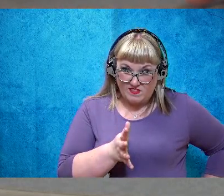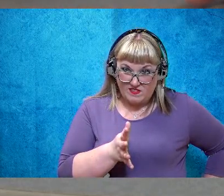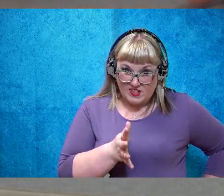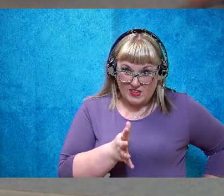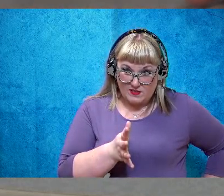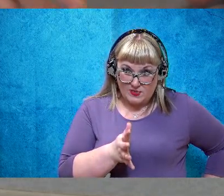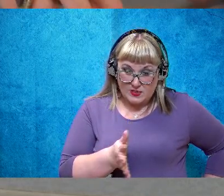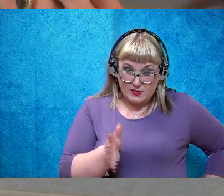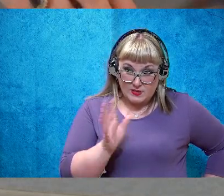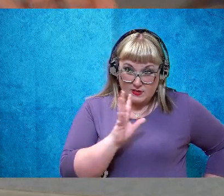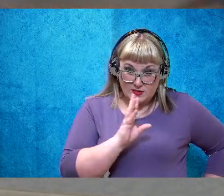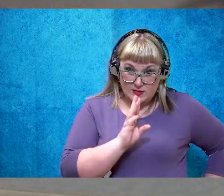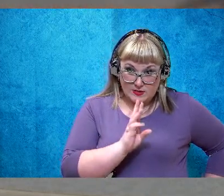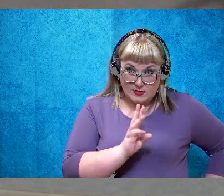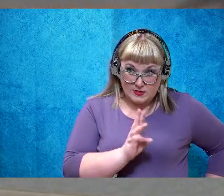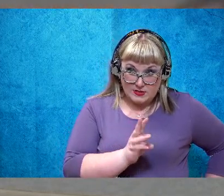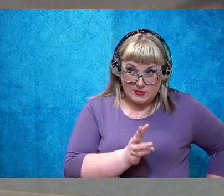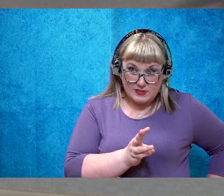5,